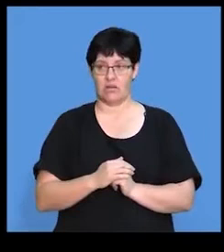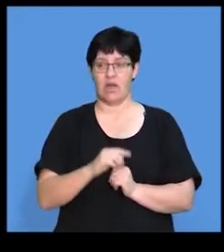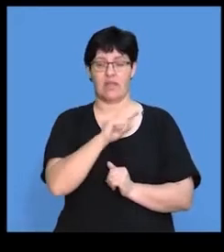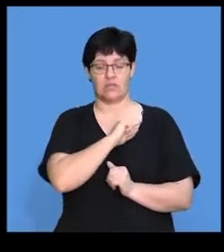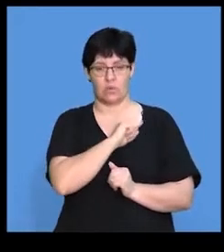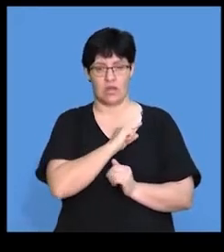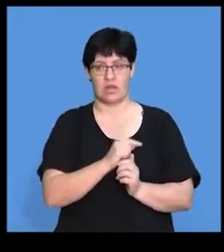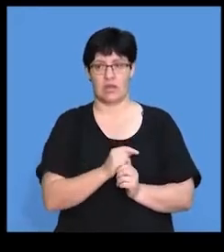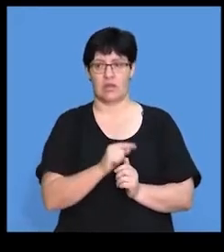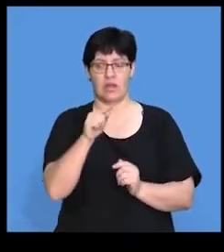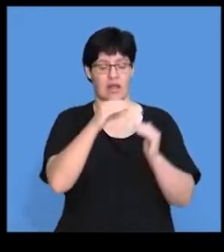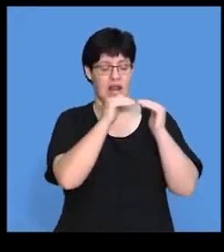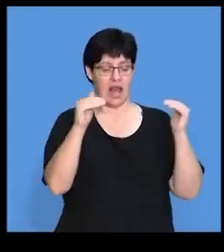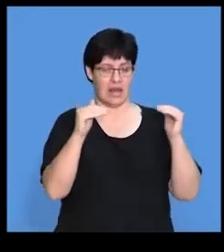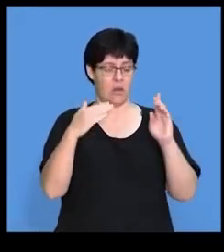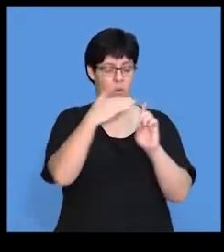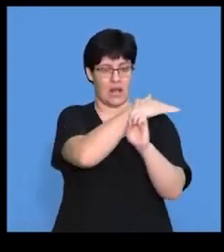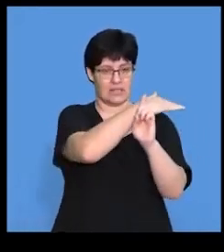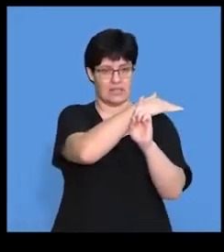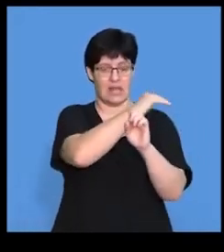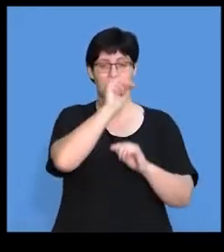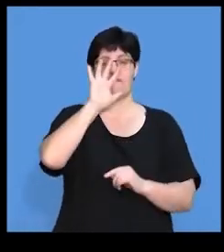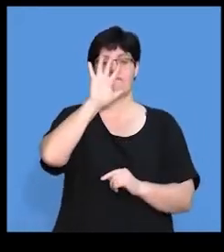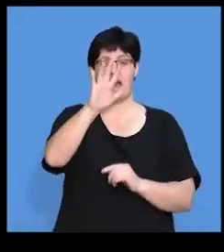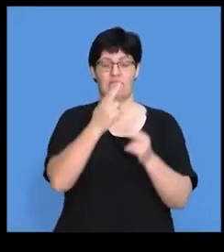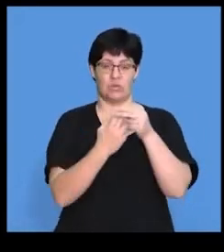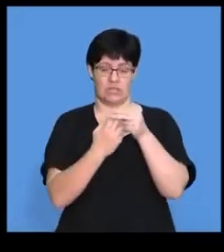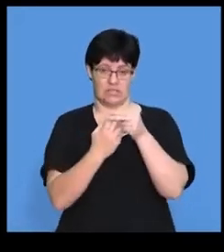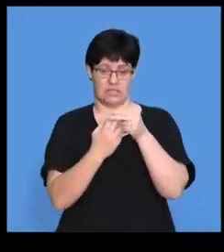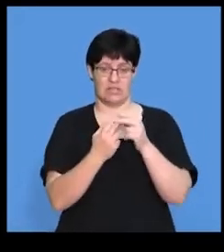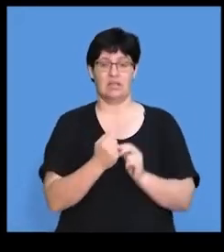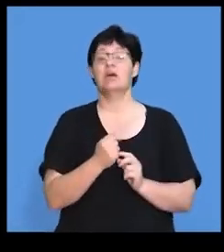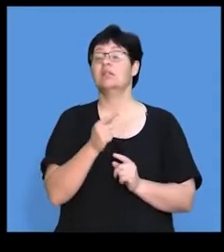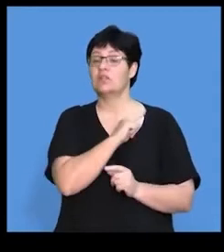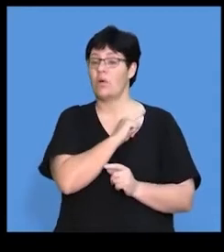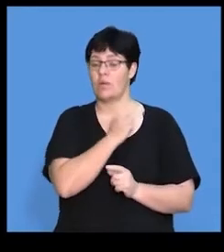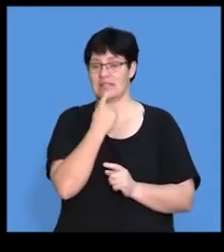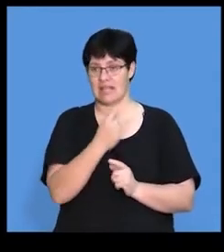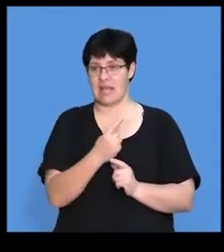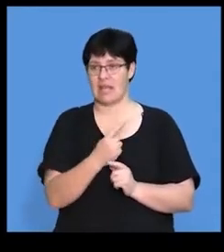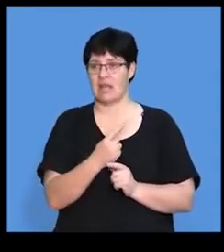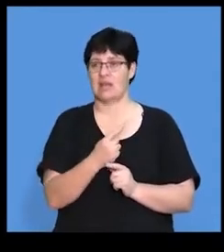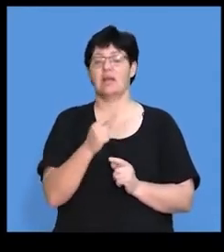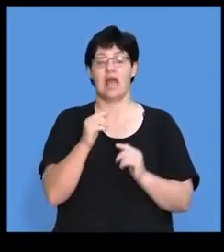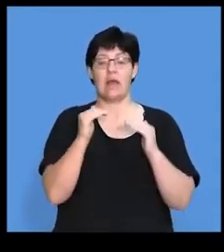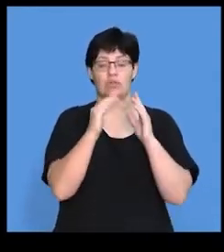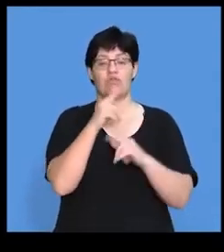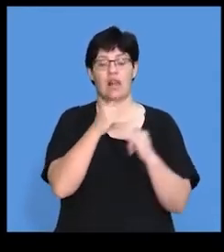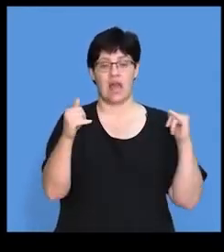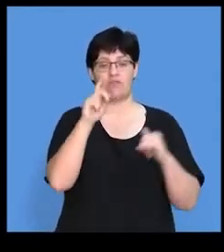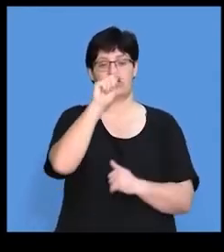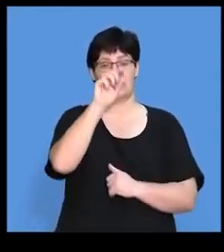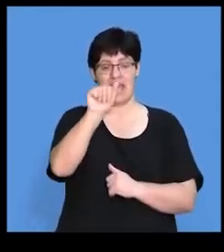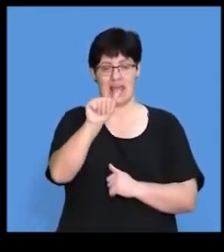therefore, this line cuts the y-axis at 5 units, and we can therefore say that the equation of the line for TA,